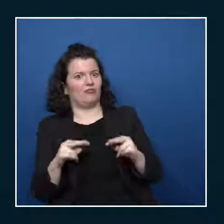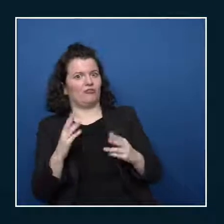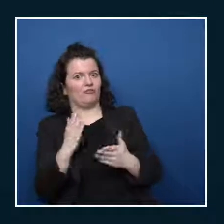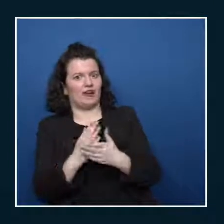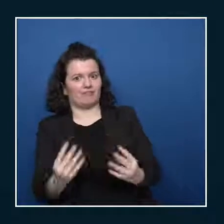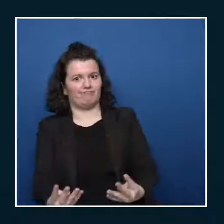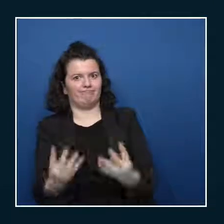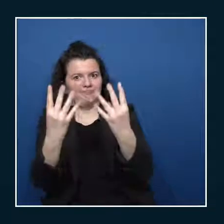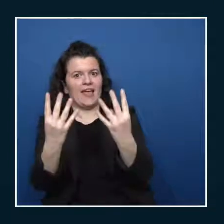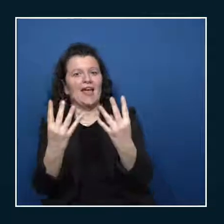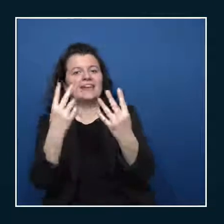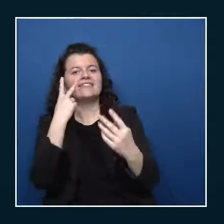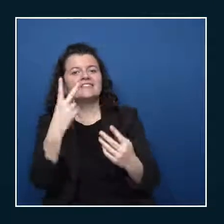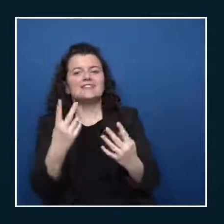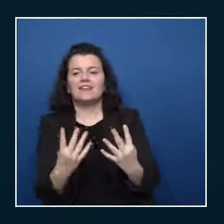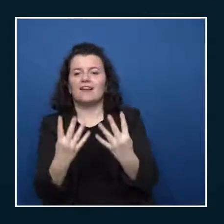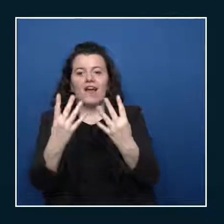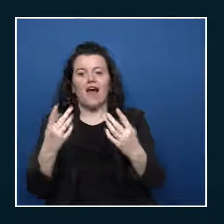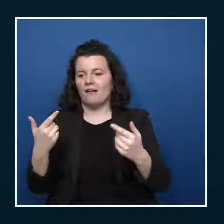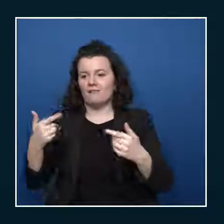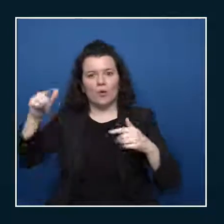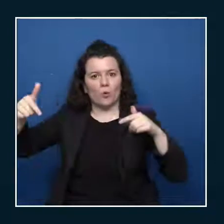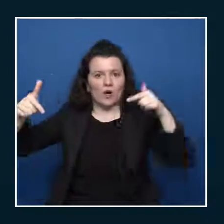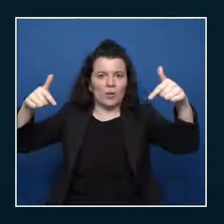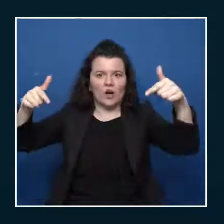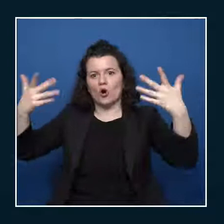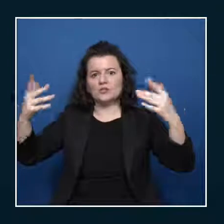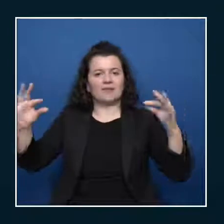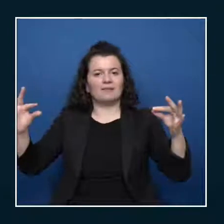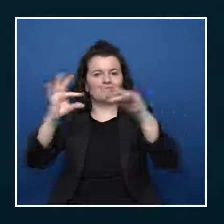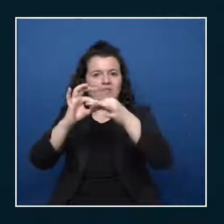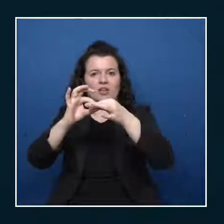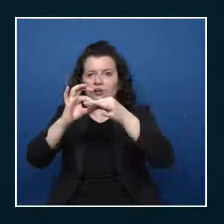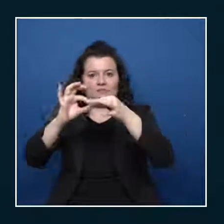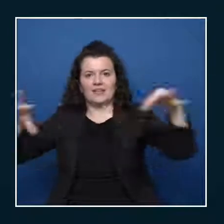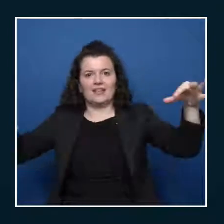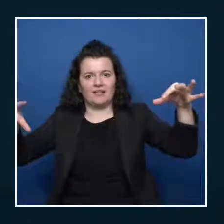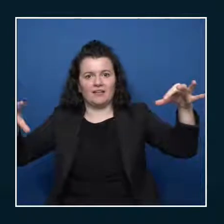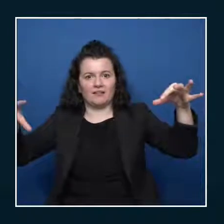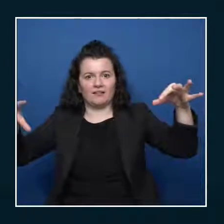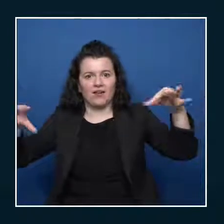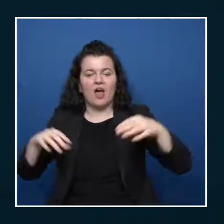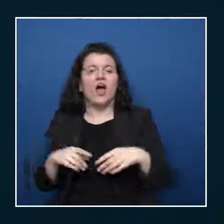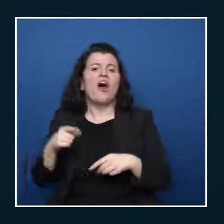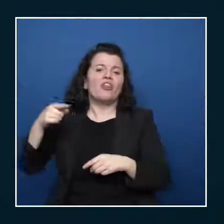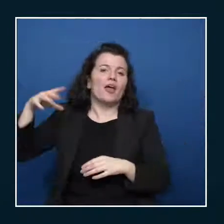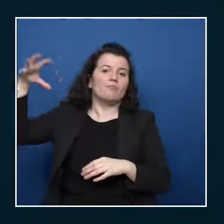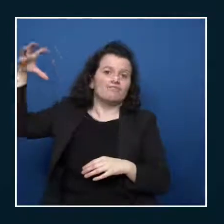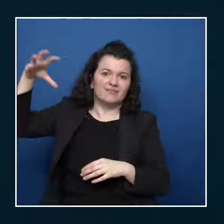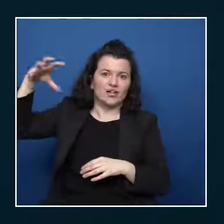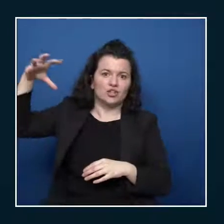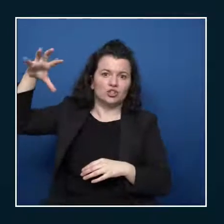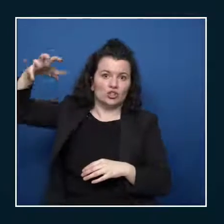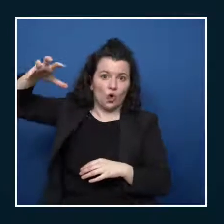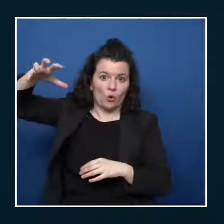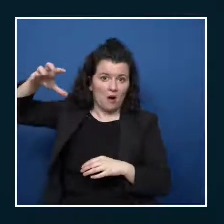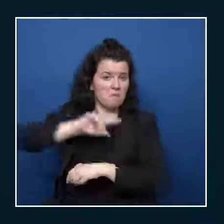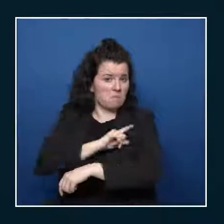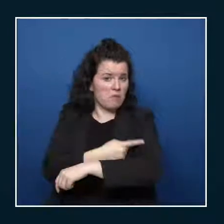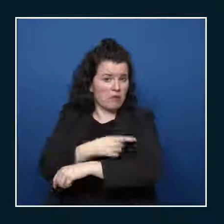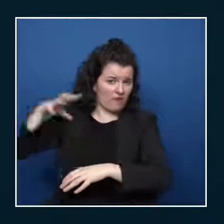disconnected. But are they always powered? Yeah, they're always powered. They have solar power. And I'm like, oh, that's not a problem,